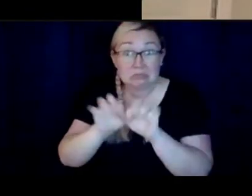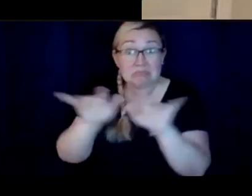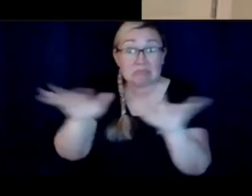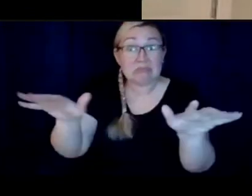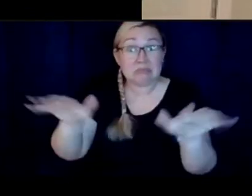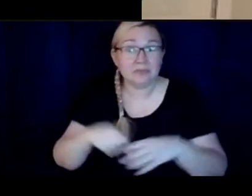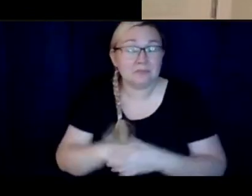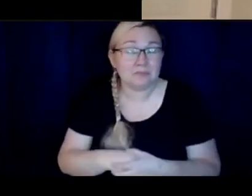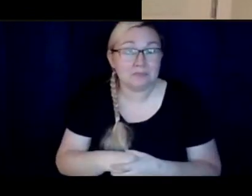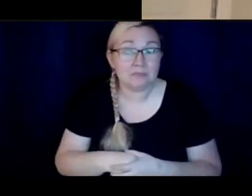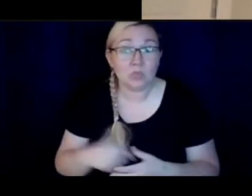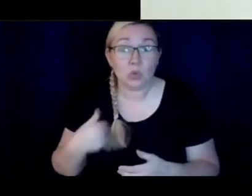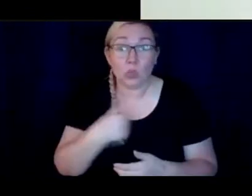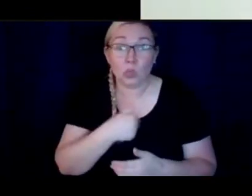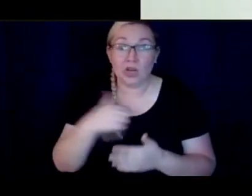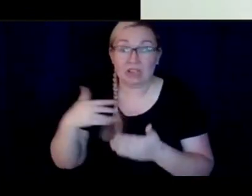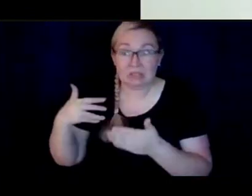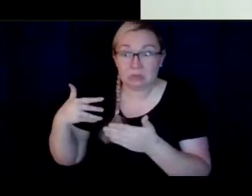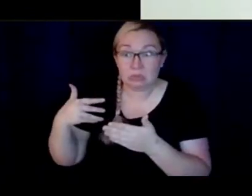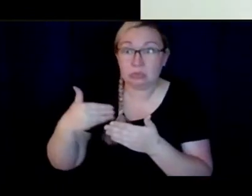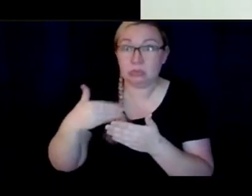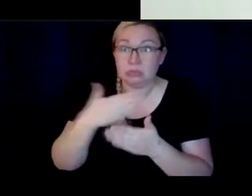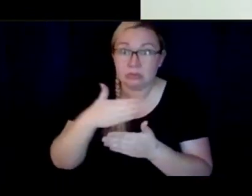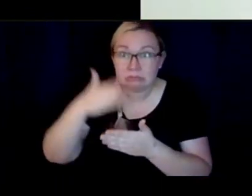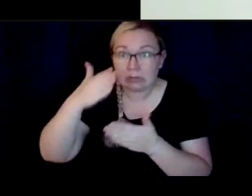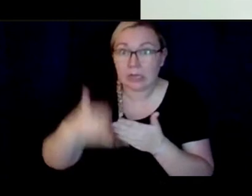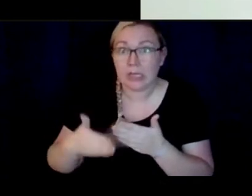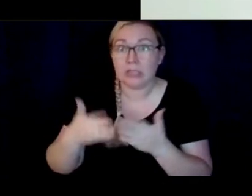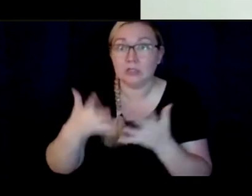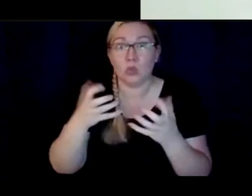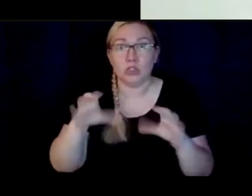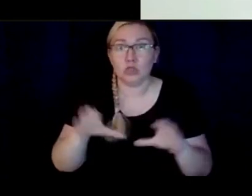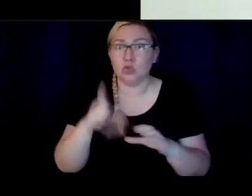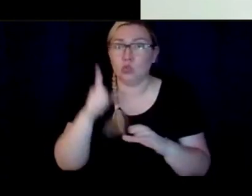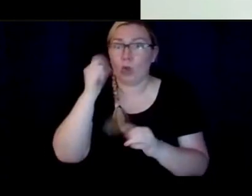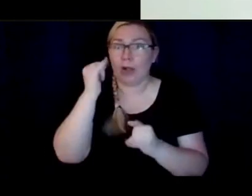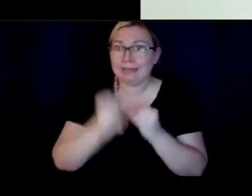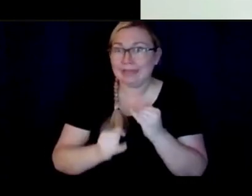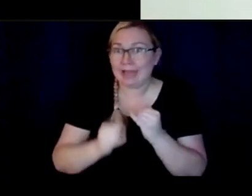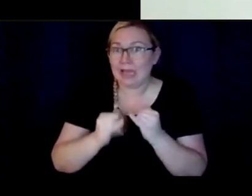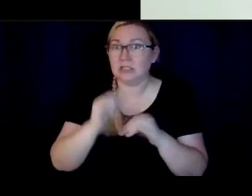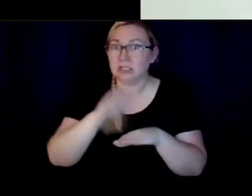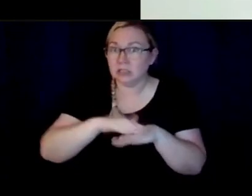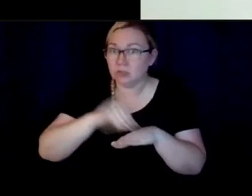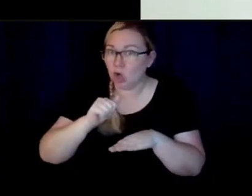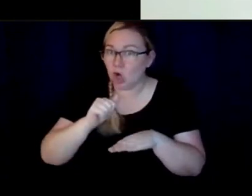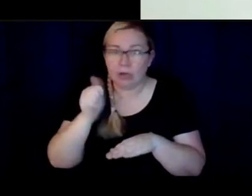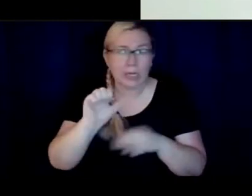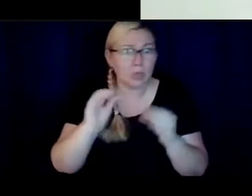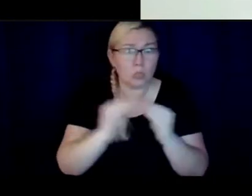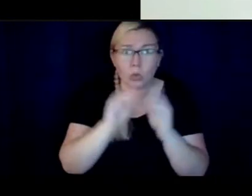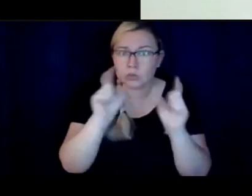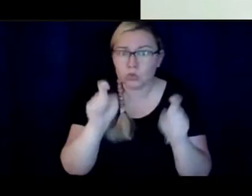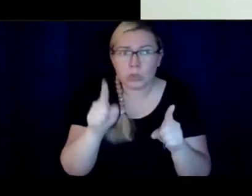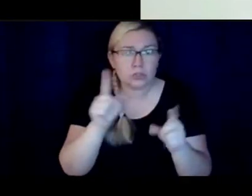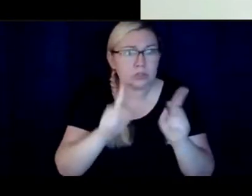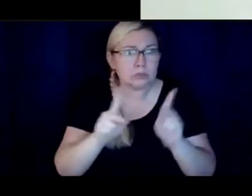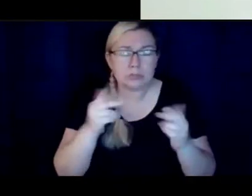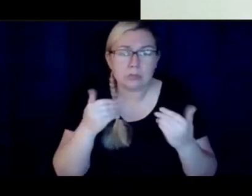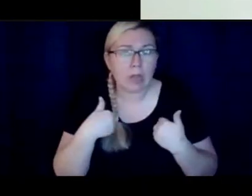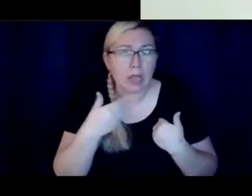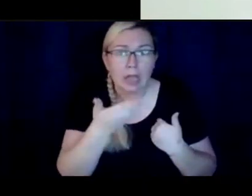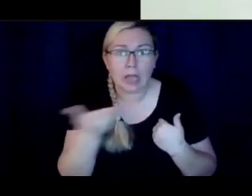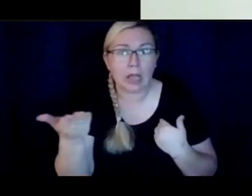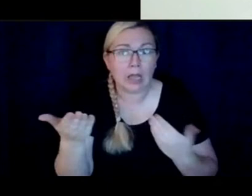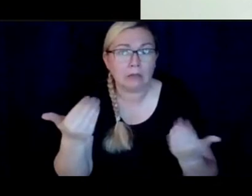Yeah. We're kind of nearing the hour here, so I just want to do one last call. If there's any last minute questions that folks have,